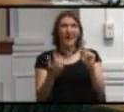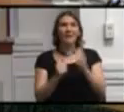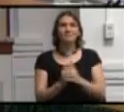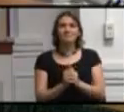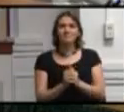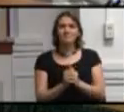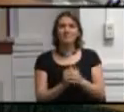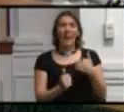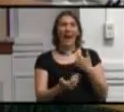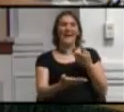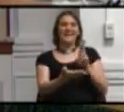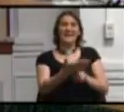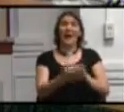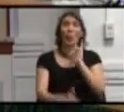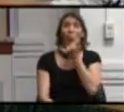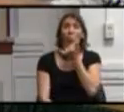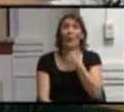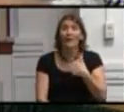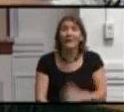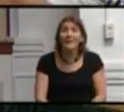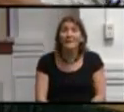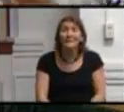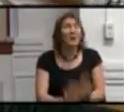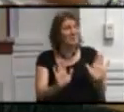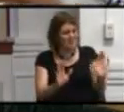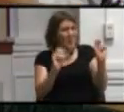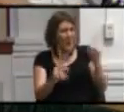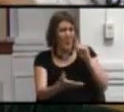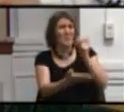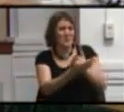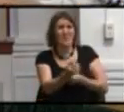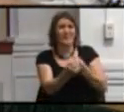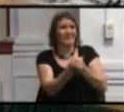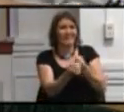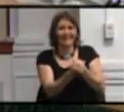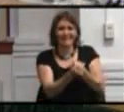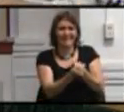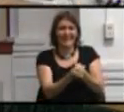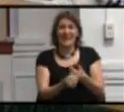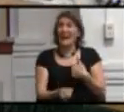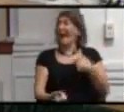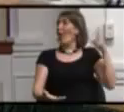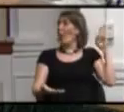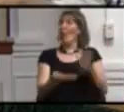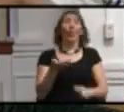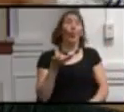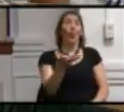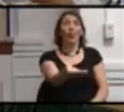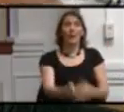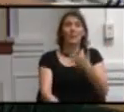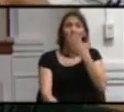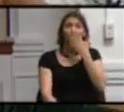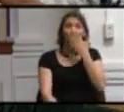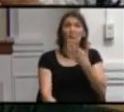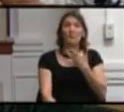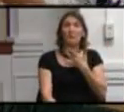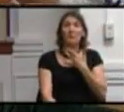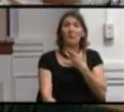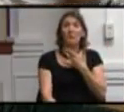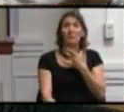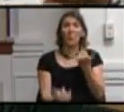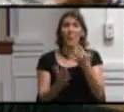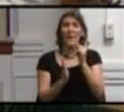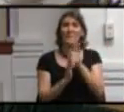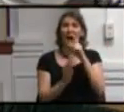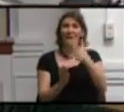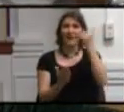I think I may have signed it in error. Okay, we'll ratify it. I threw my pen to it. There we go. And then I said, wait a minute, this is